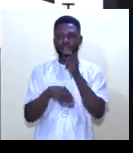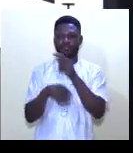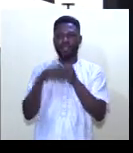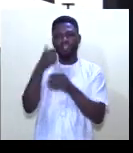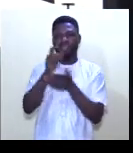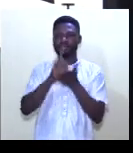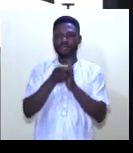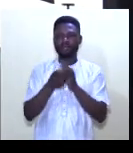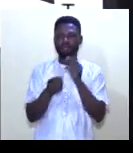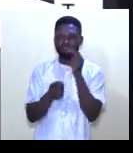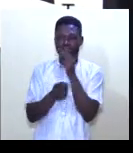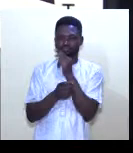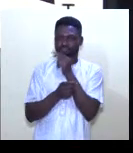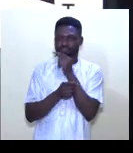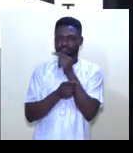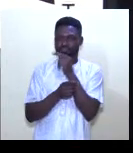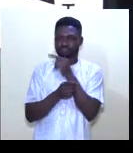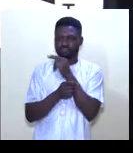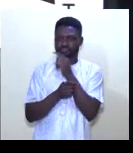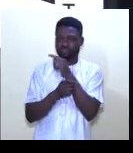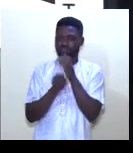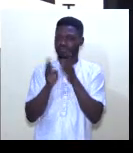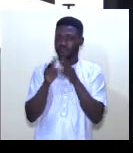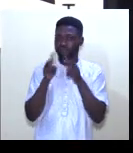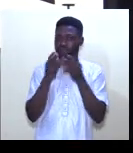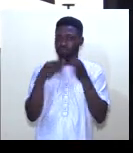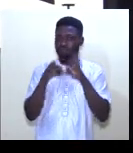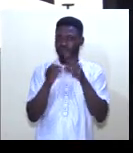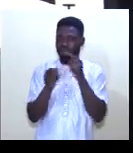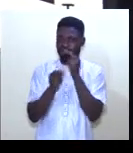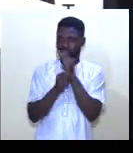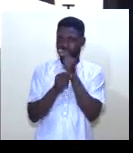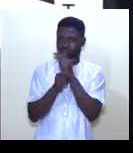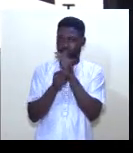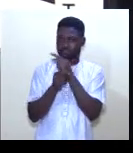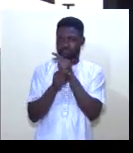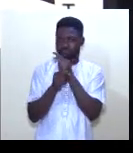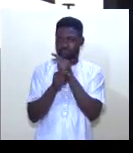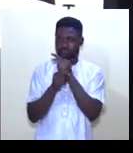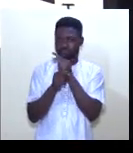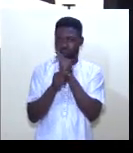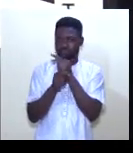to quickly work this out, and then I'll tell you the answer.